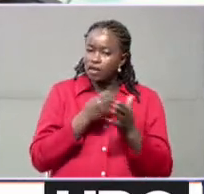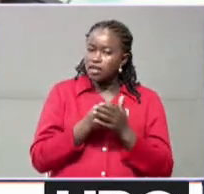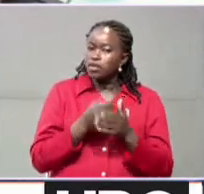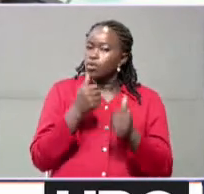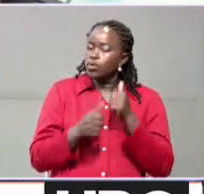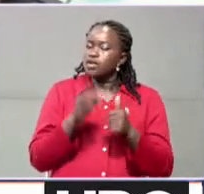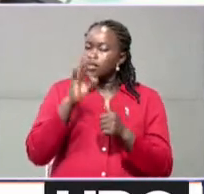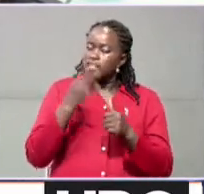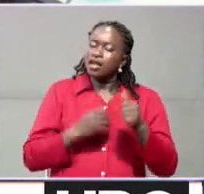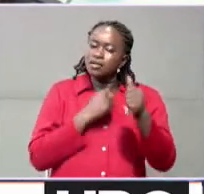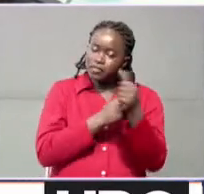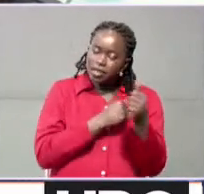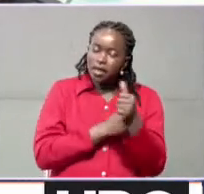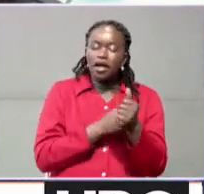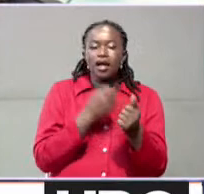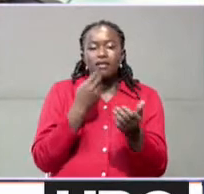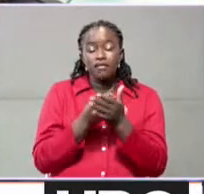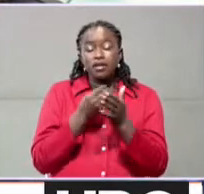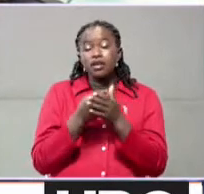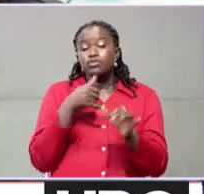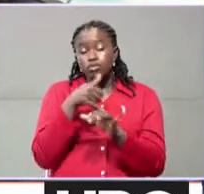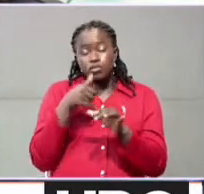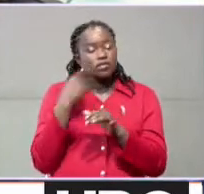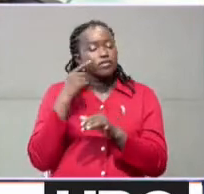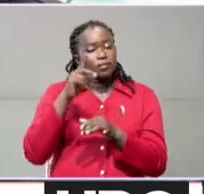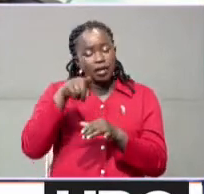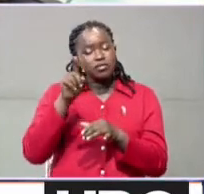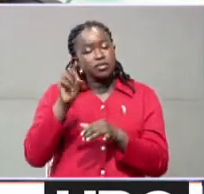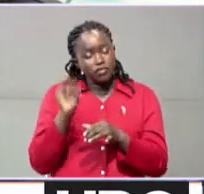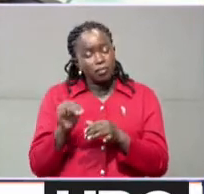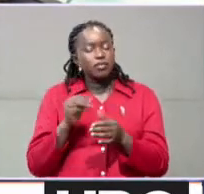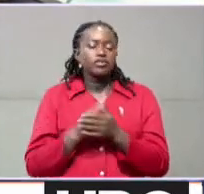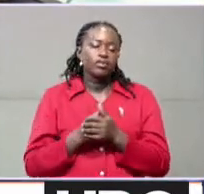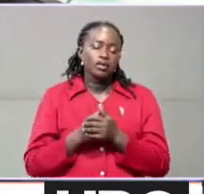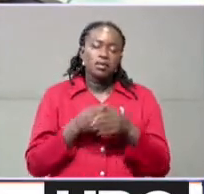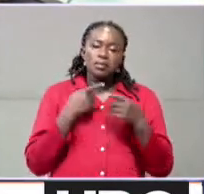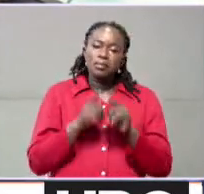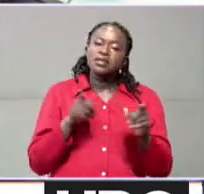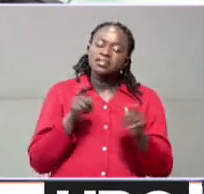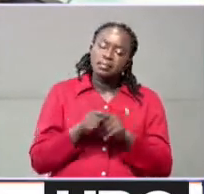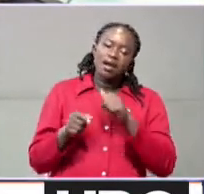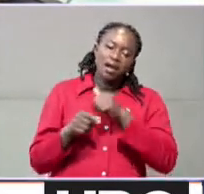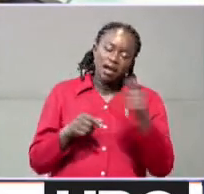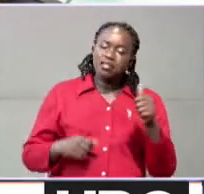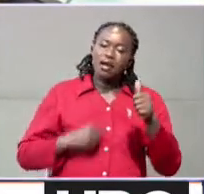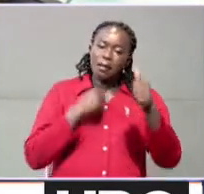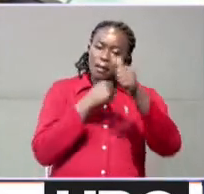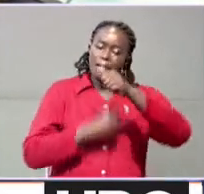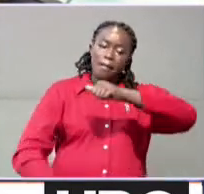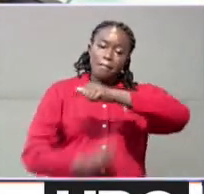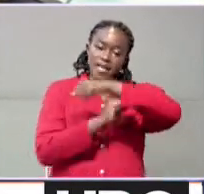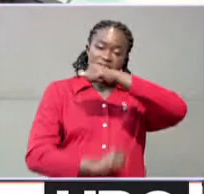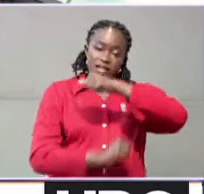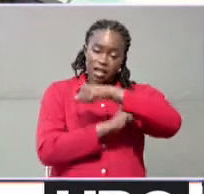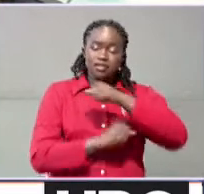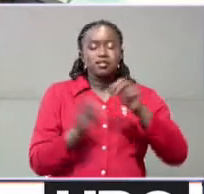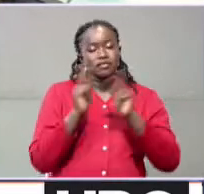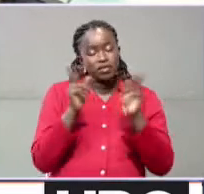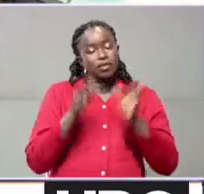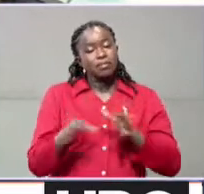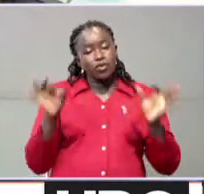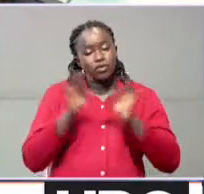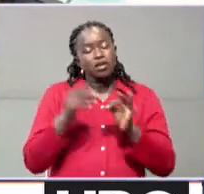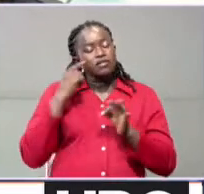pillar financial inclusion of the paris development model yet there are other pillars which are equally important for the